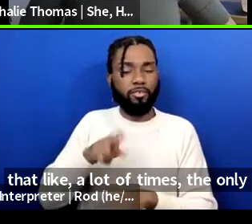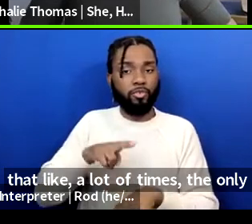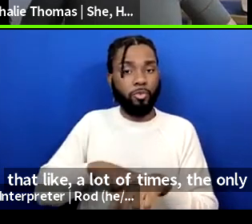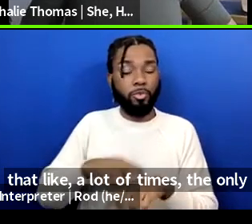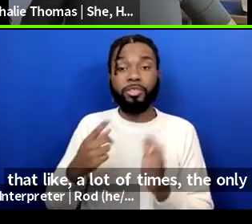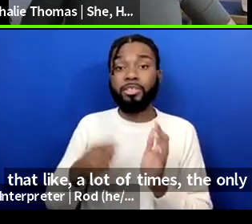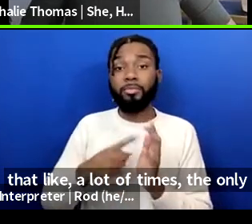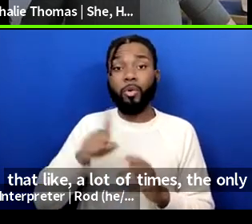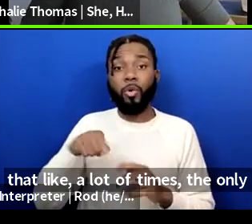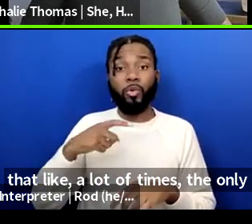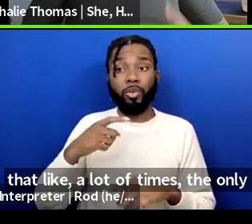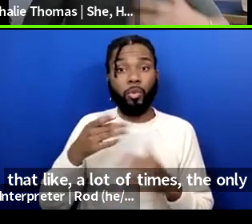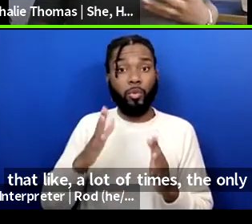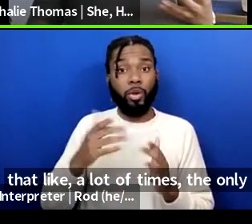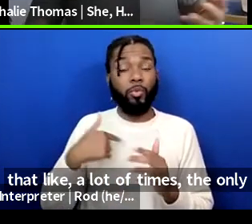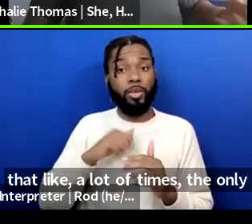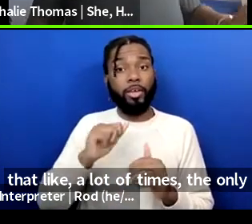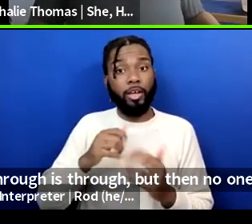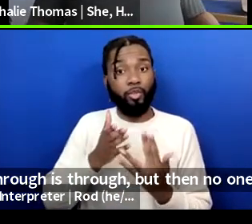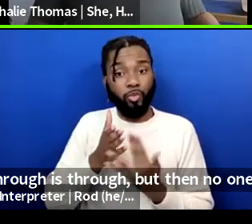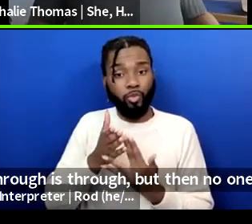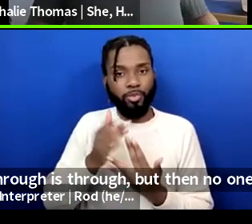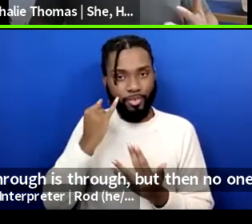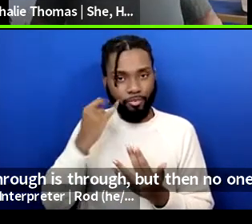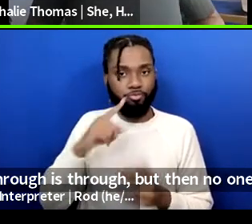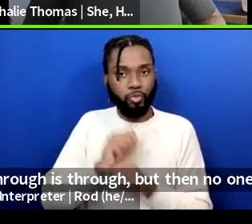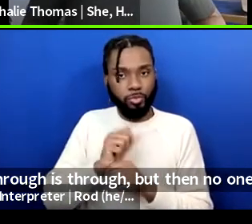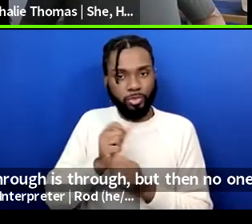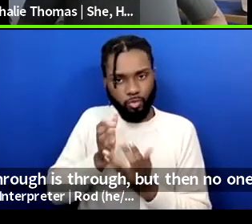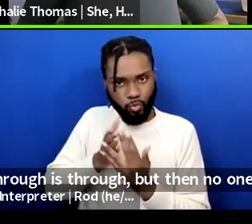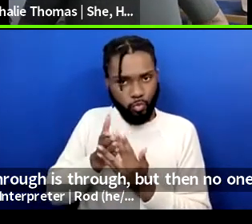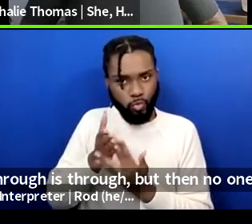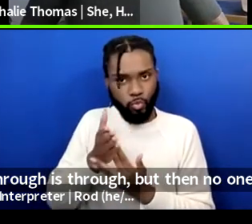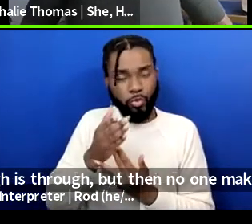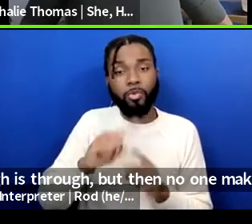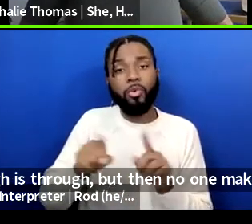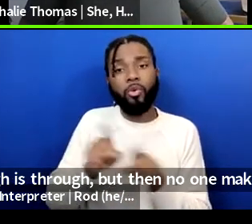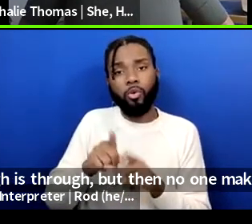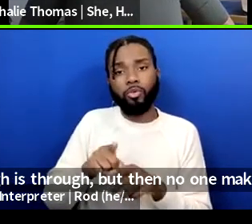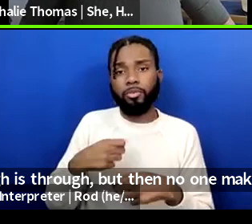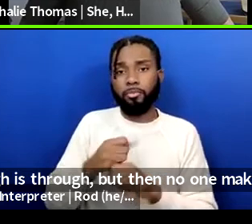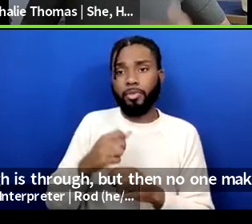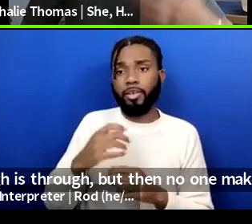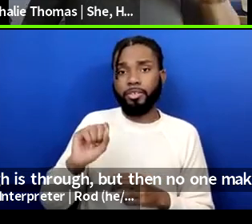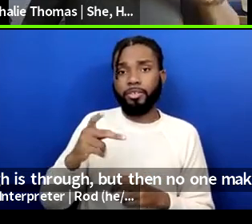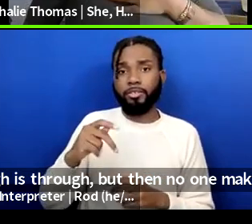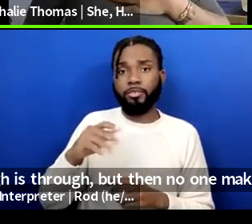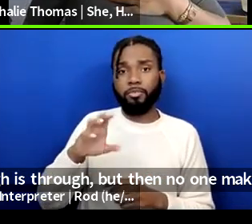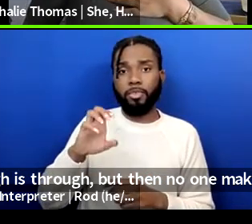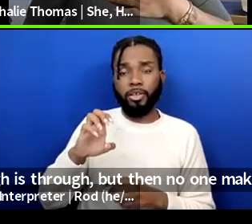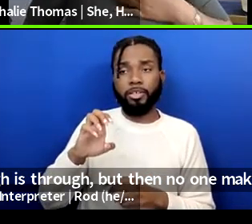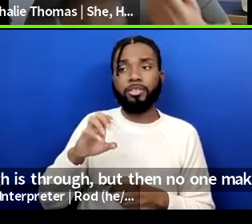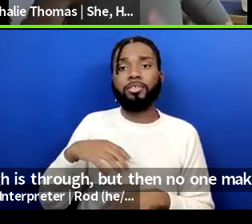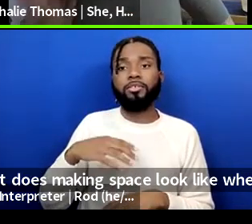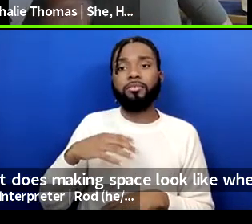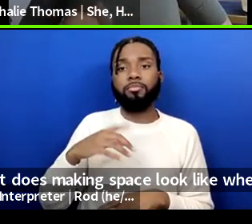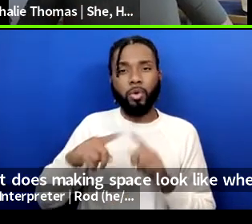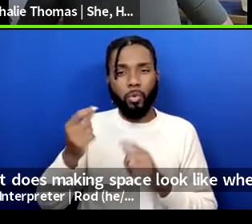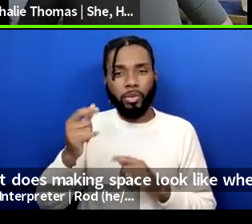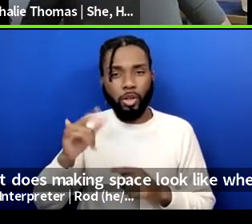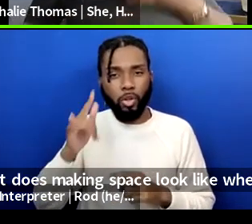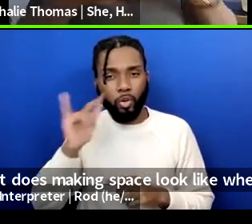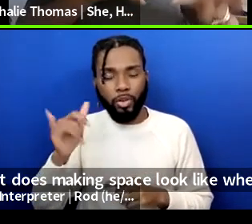through is through, but then no one makes space. And what does making space look like when I'm full-time,